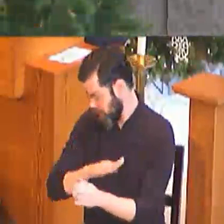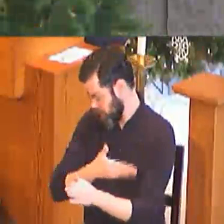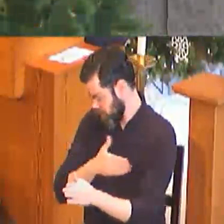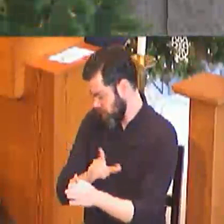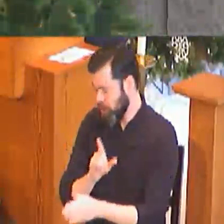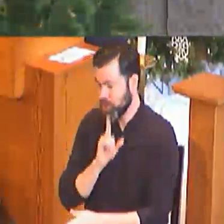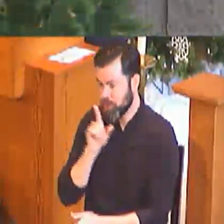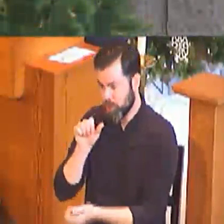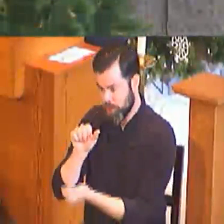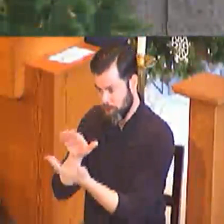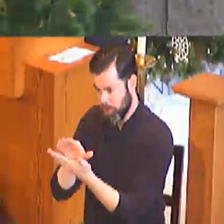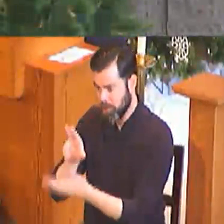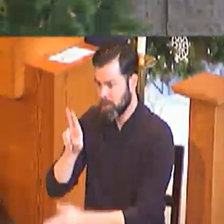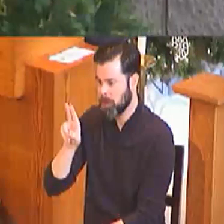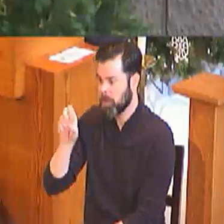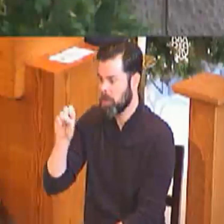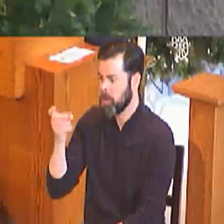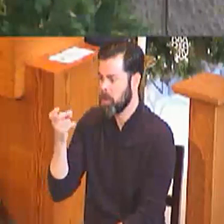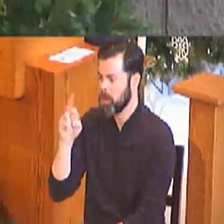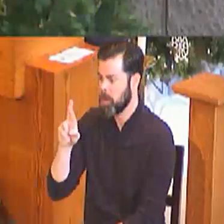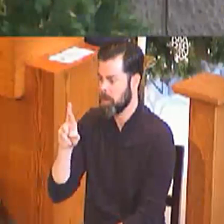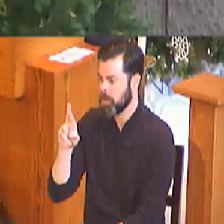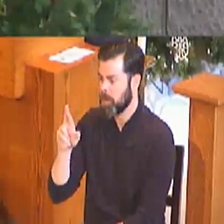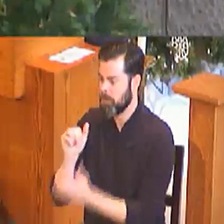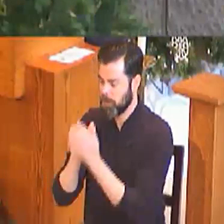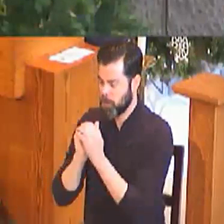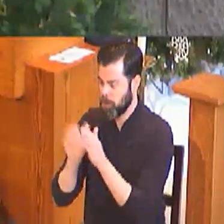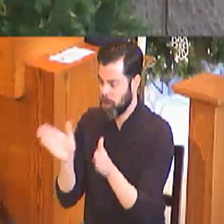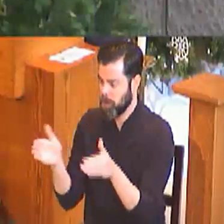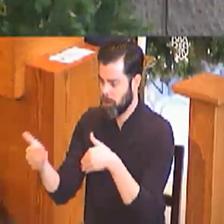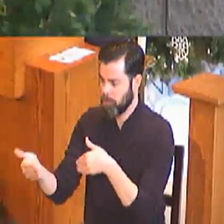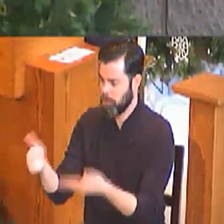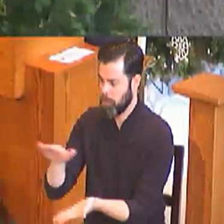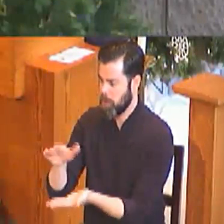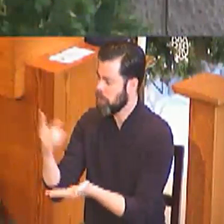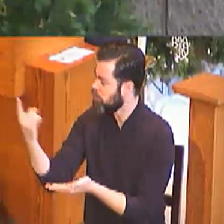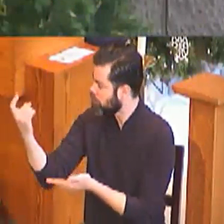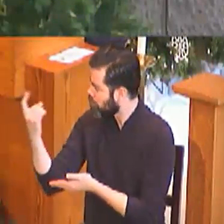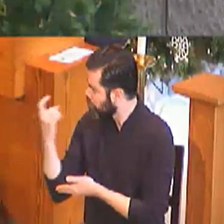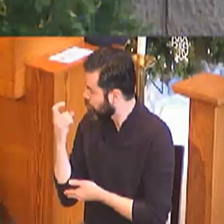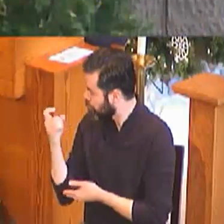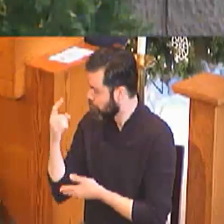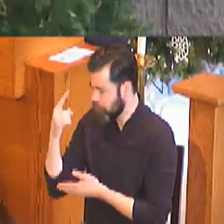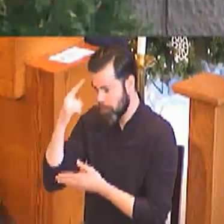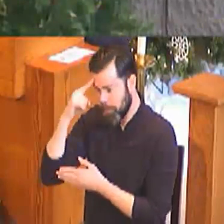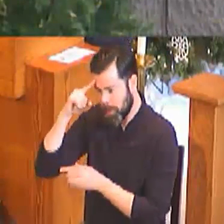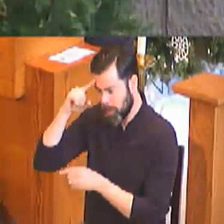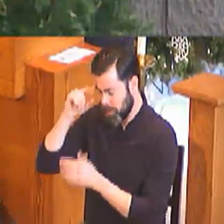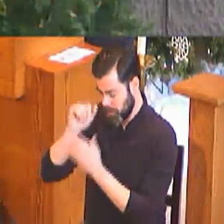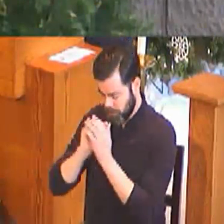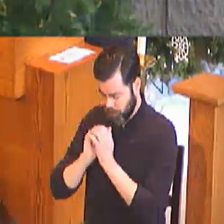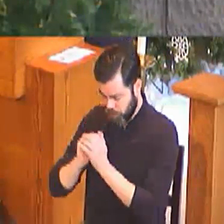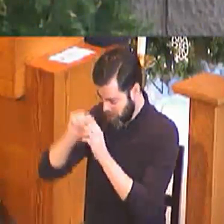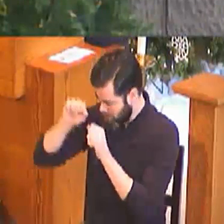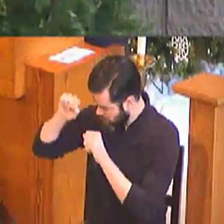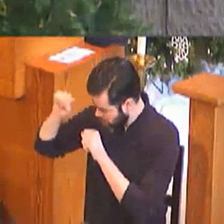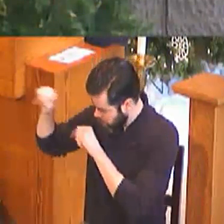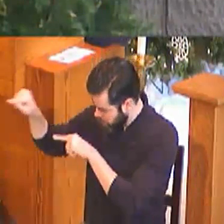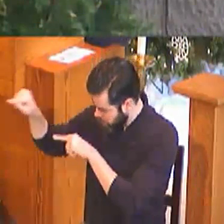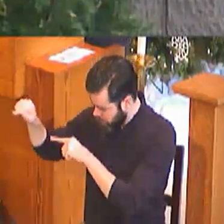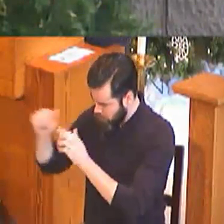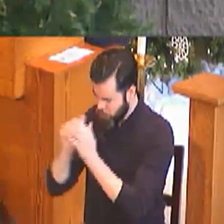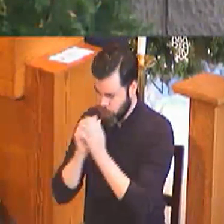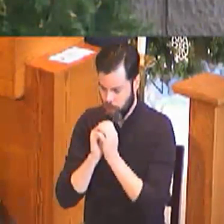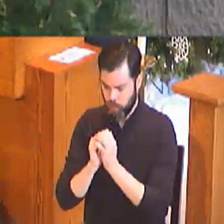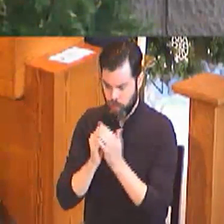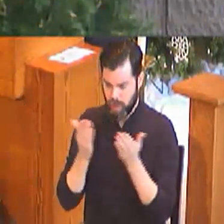As the usher brings down the prayer box, you are invited to mentally add your prayers to the box. Your prayers are then prayed